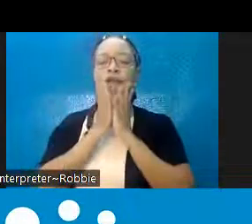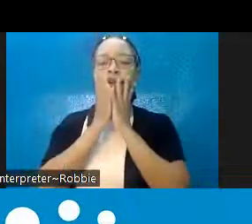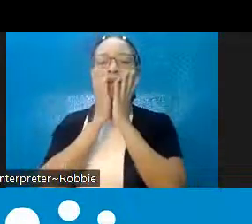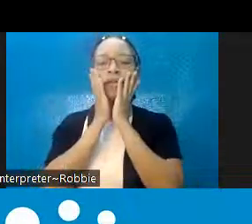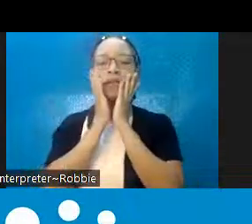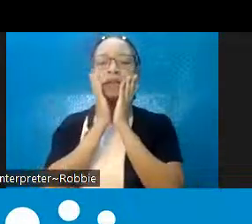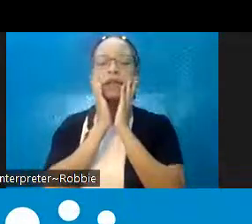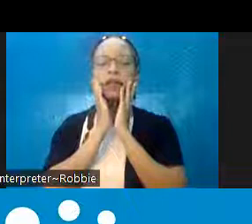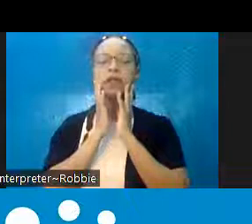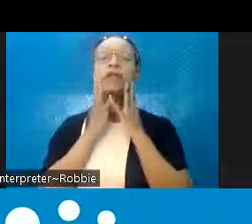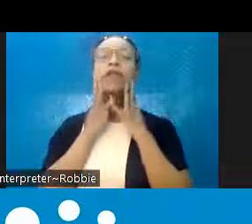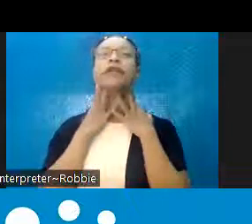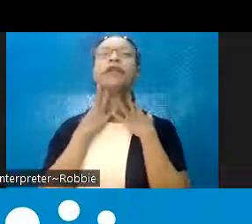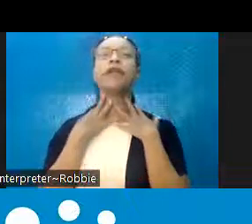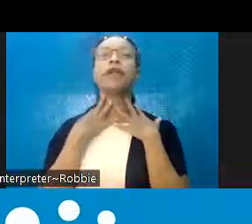your neck,